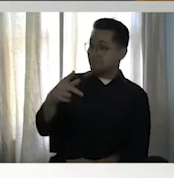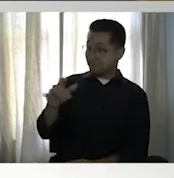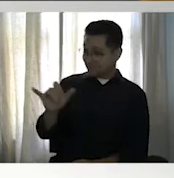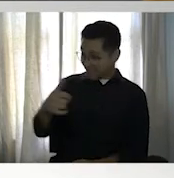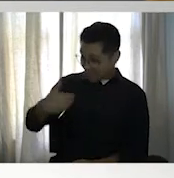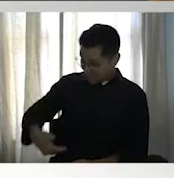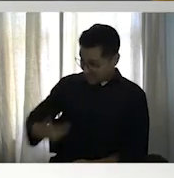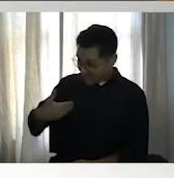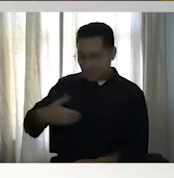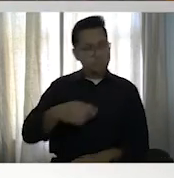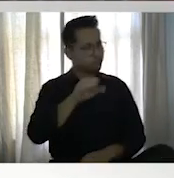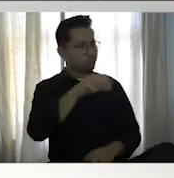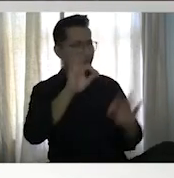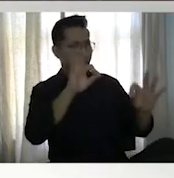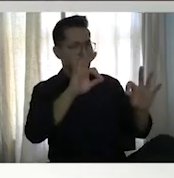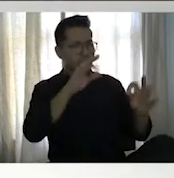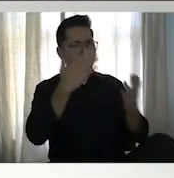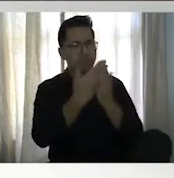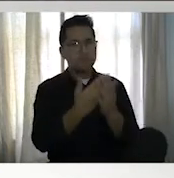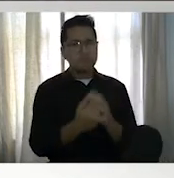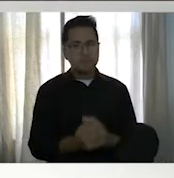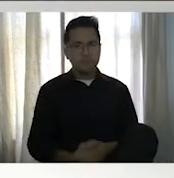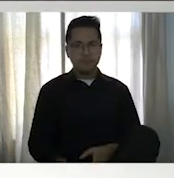this? Yeah, that's good. Okay. That's good.